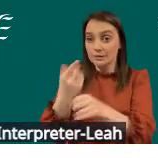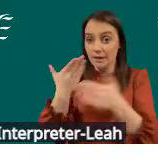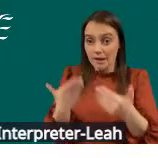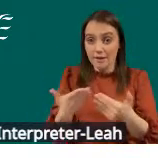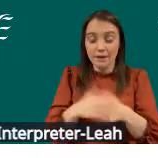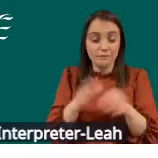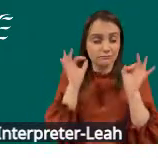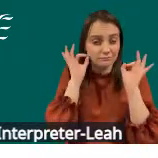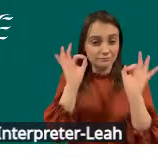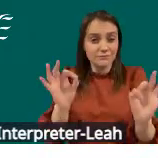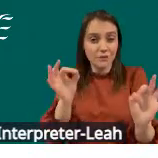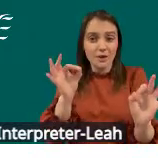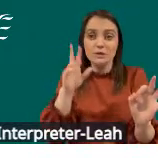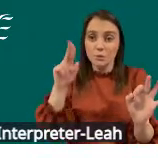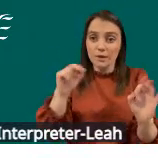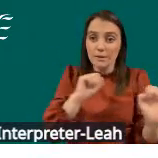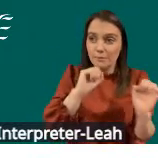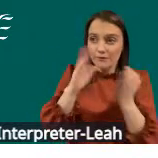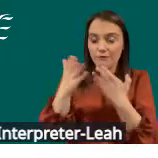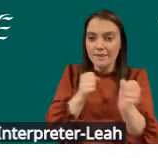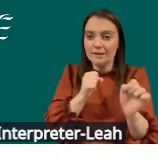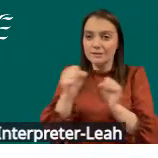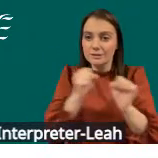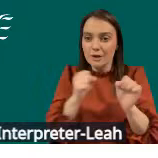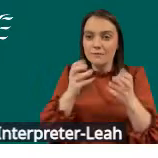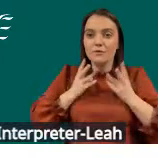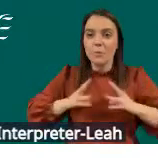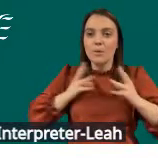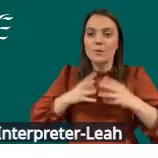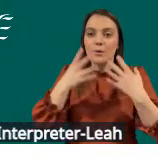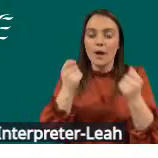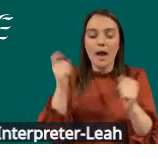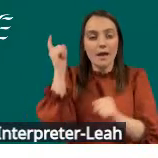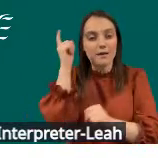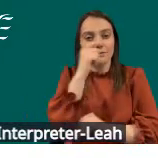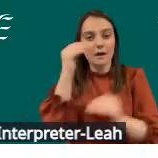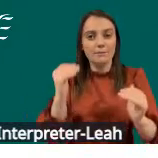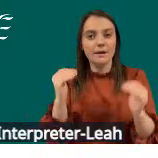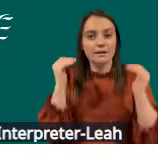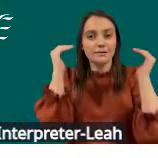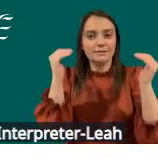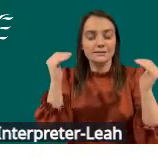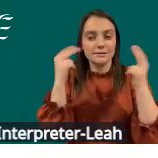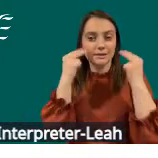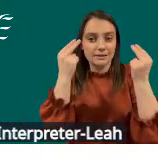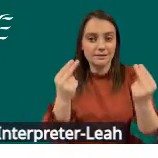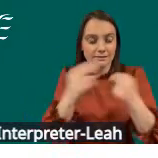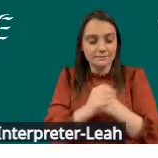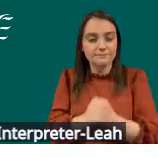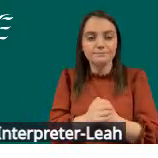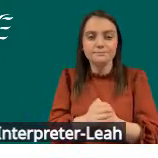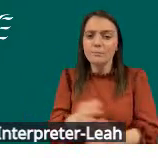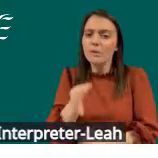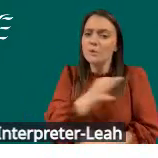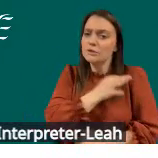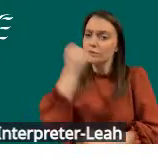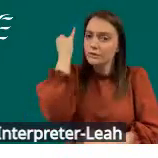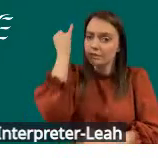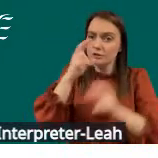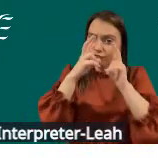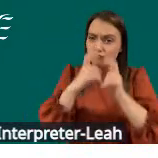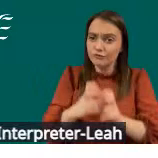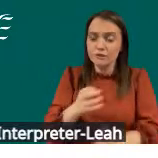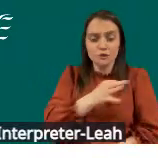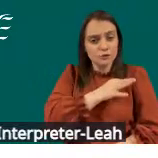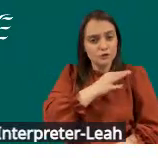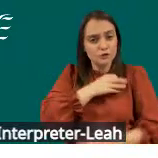that we're able to service that need that's there for women with complex stuff. But when you approach your GP, it's a good idea to have researched good resources. So it's not going